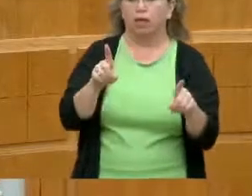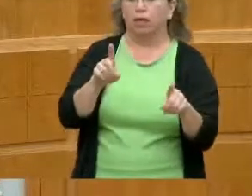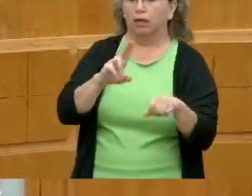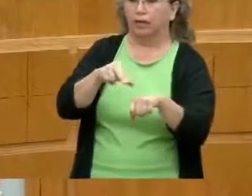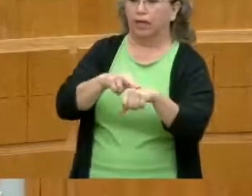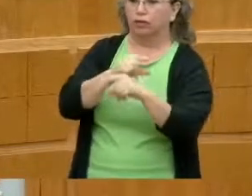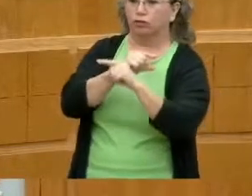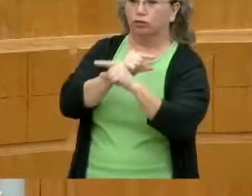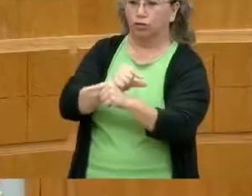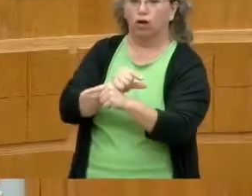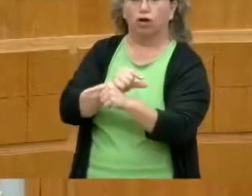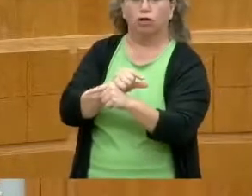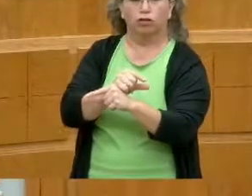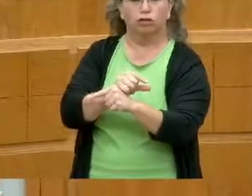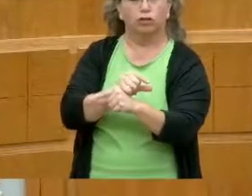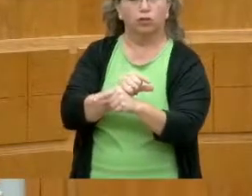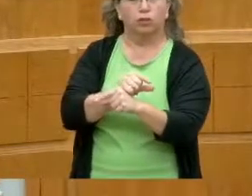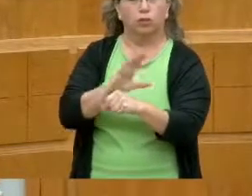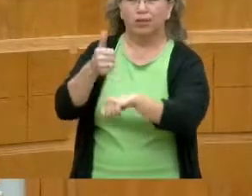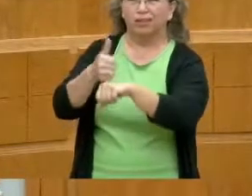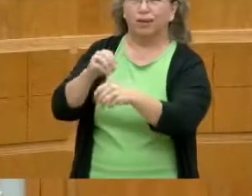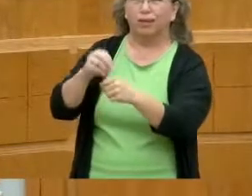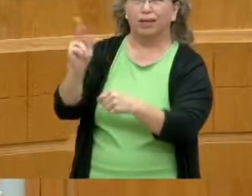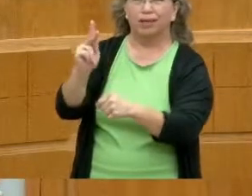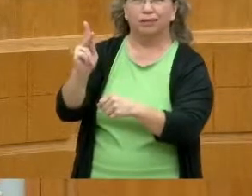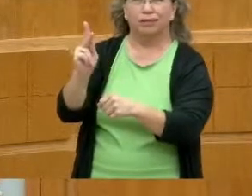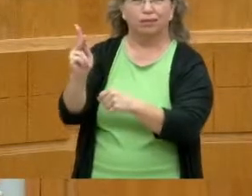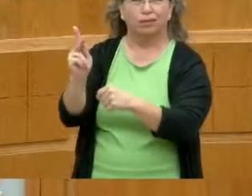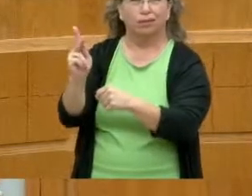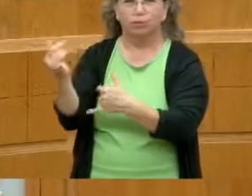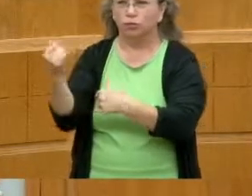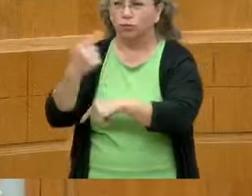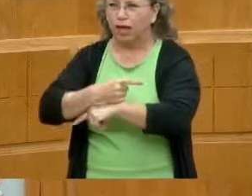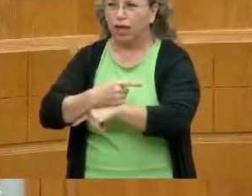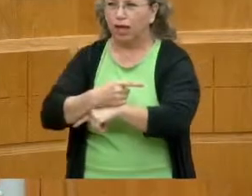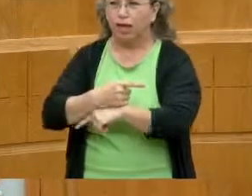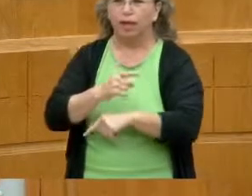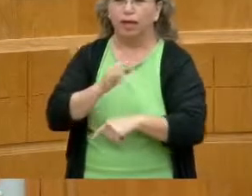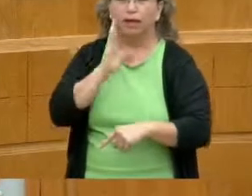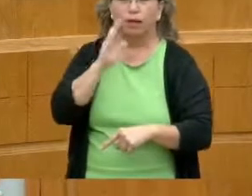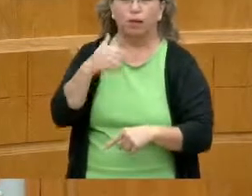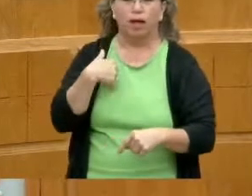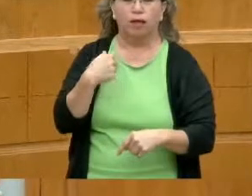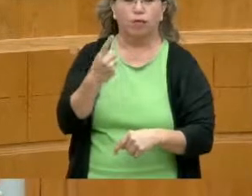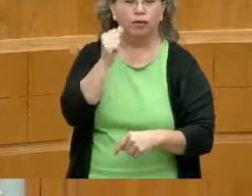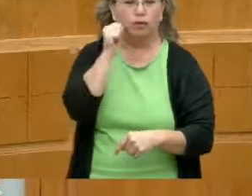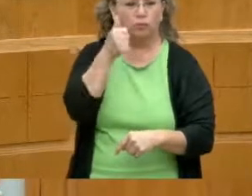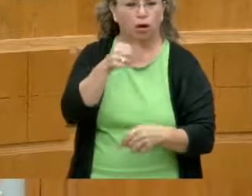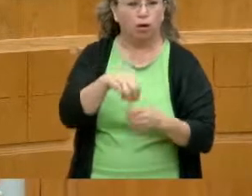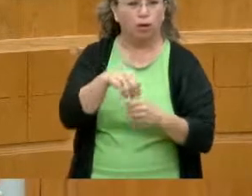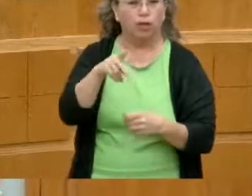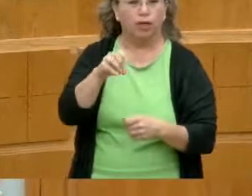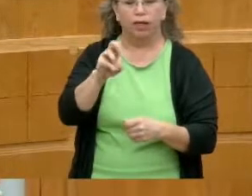was there one today? Yes, in Kingsville, there's one today. Was there one tomorrow or?